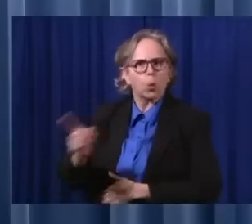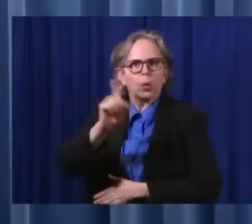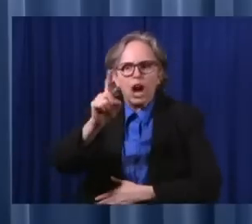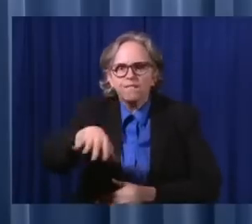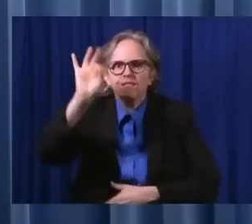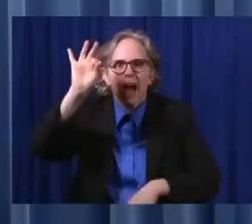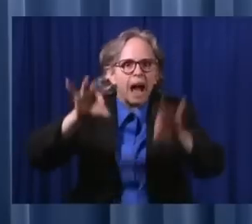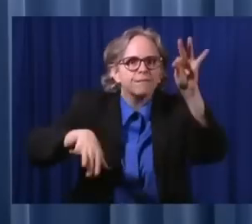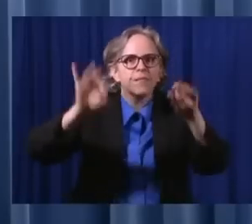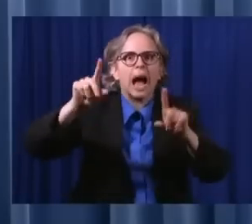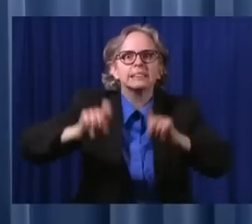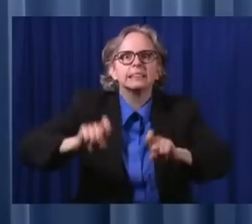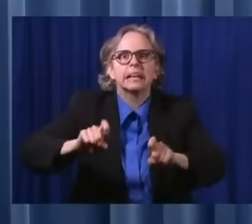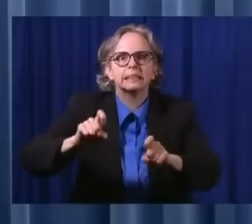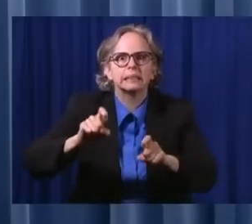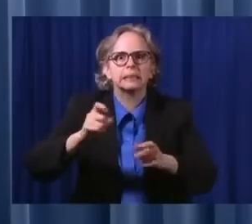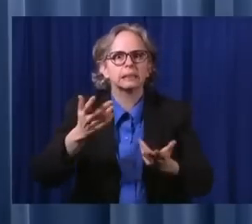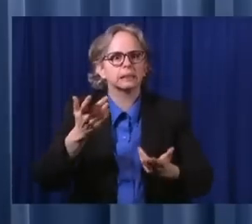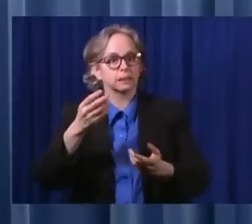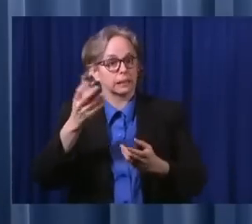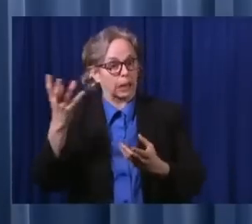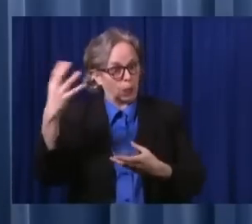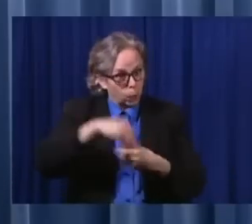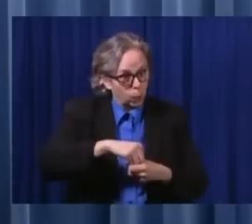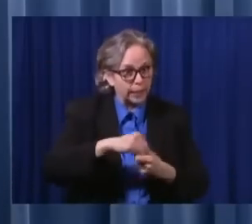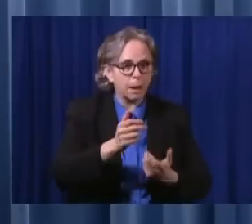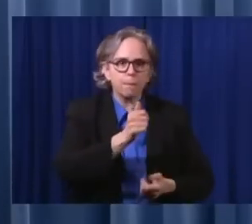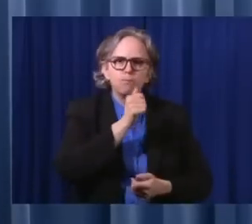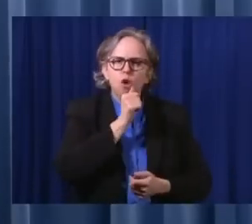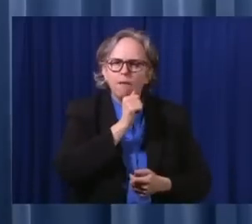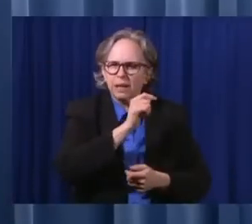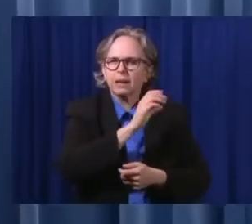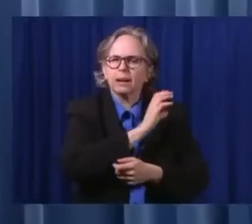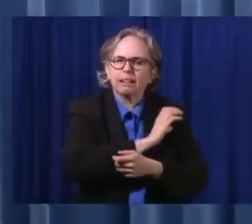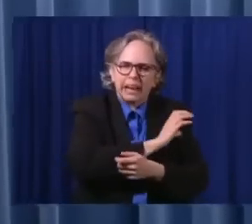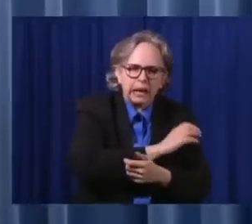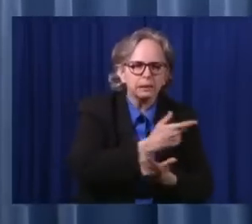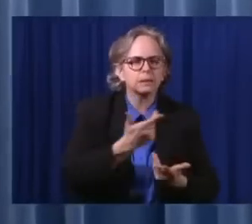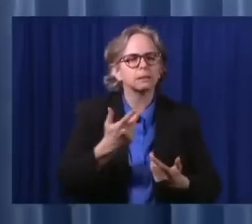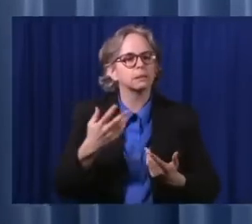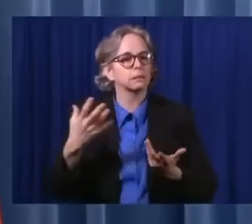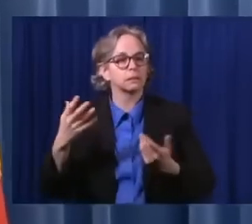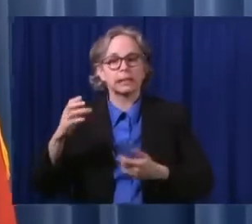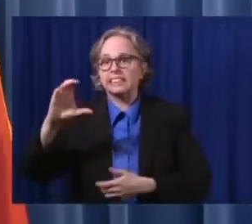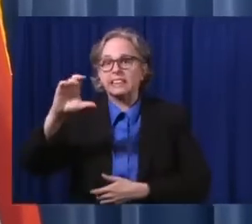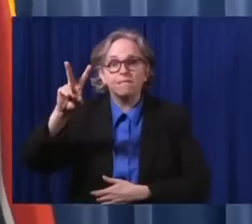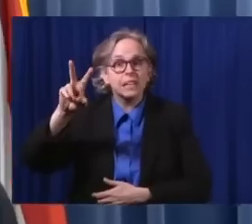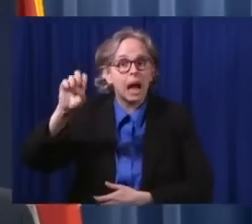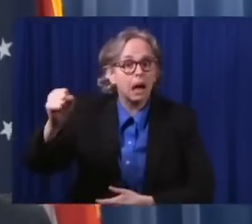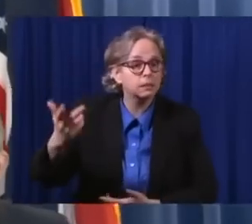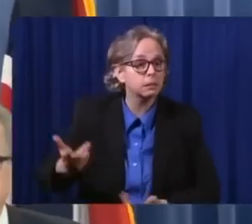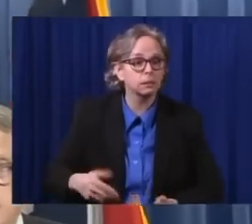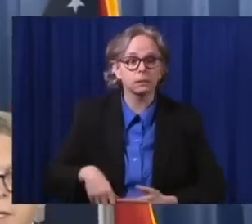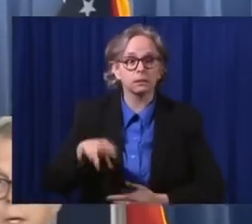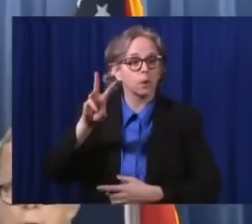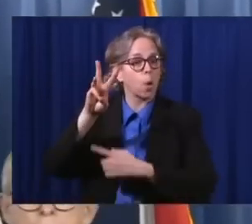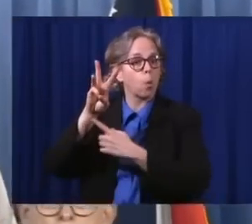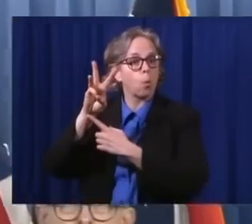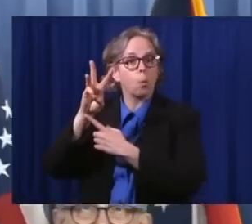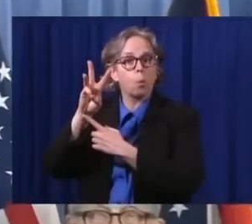as retail sites such as CVS, Walmart, Rite Aid. And as we get more of these locations, more of the